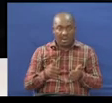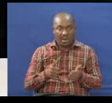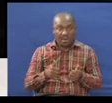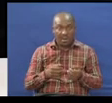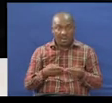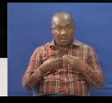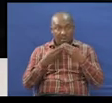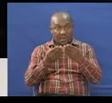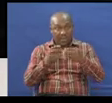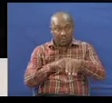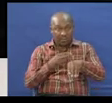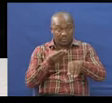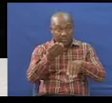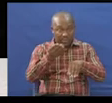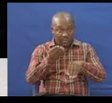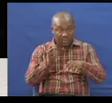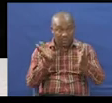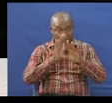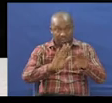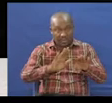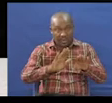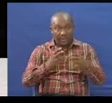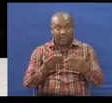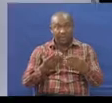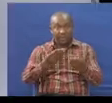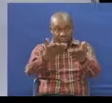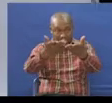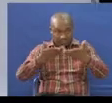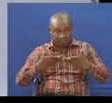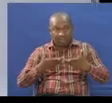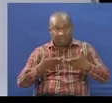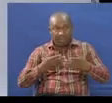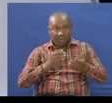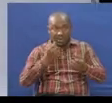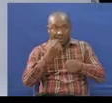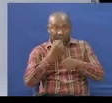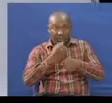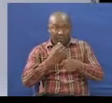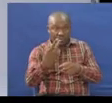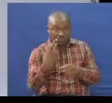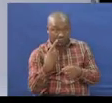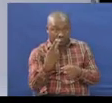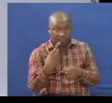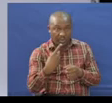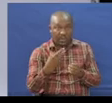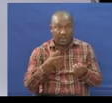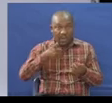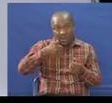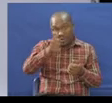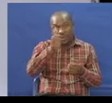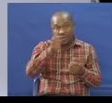Well, the time I have given you, it's over. Now let us do it together here, and you